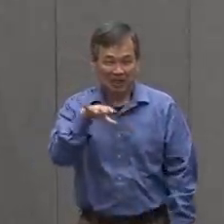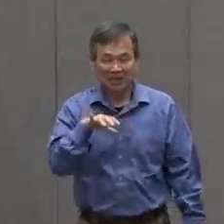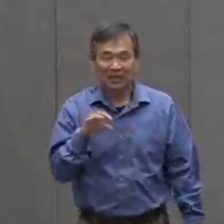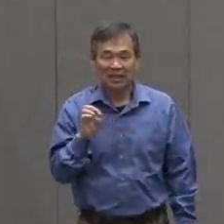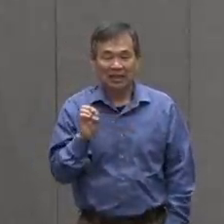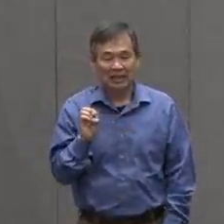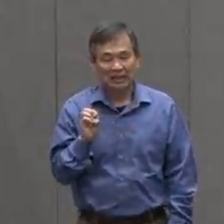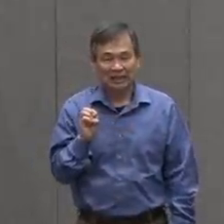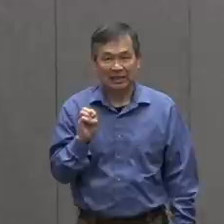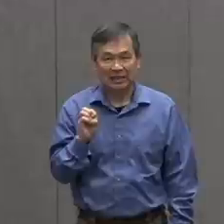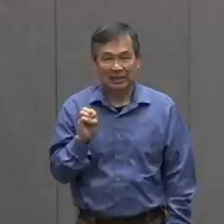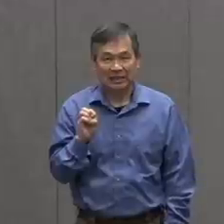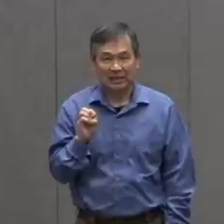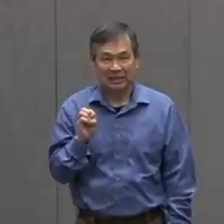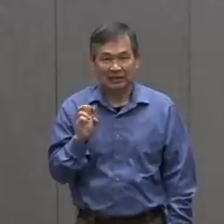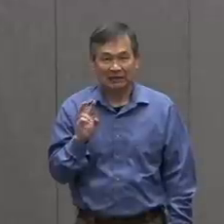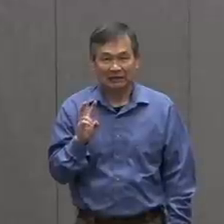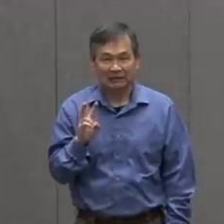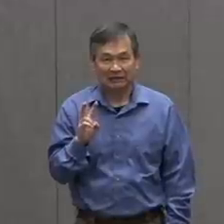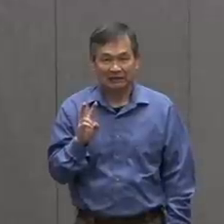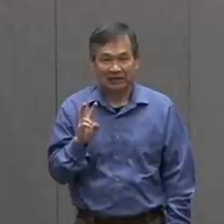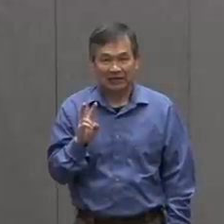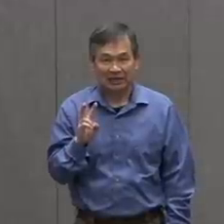V, E,